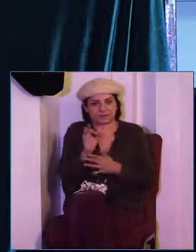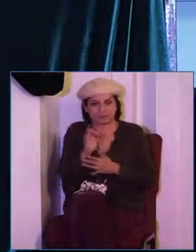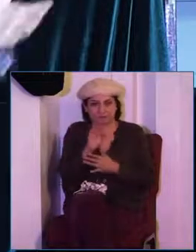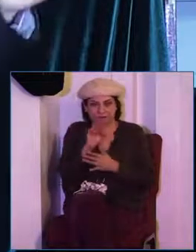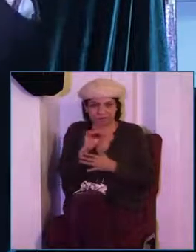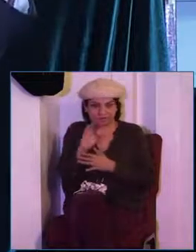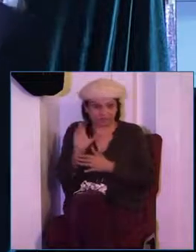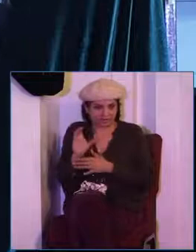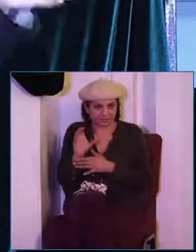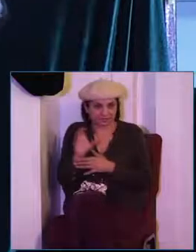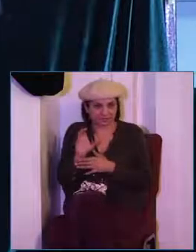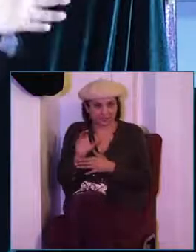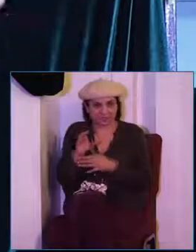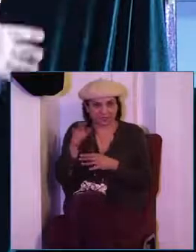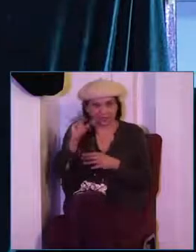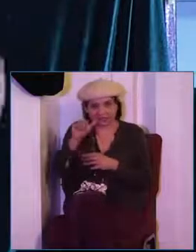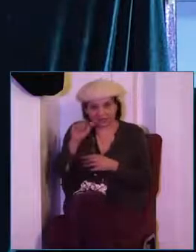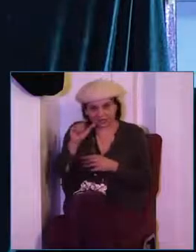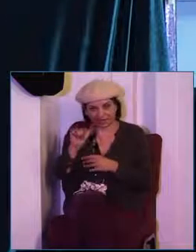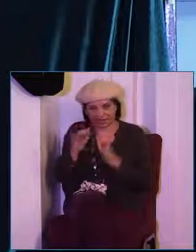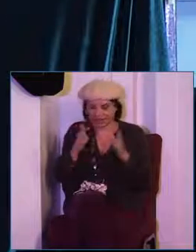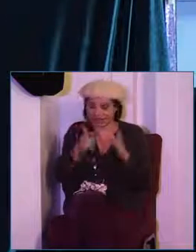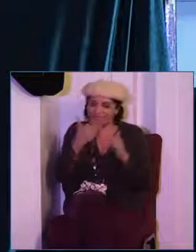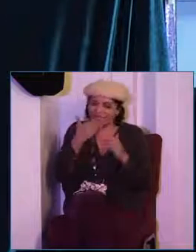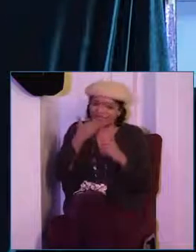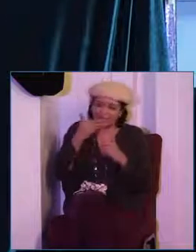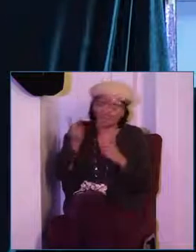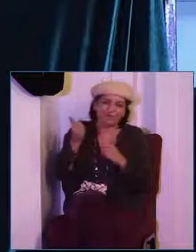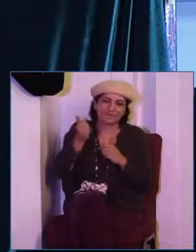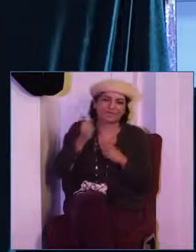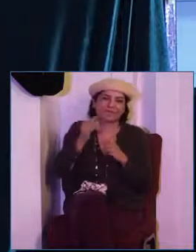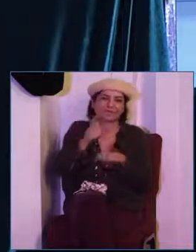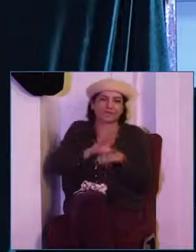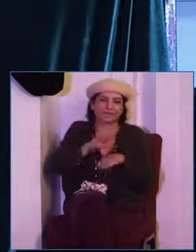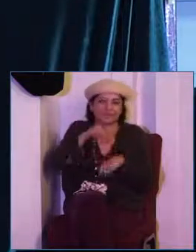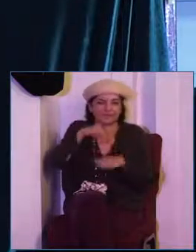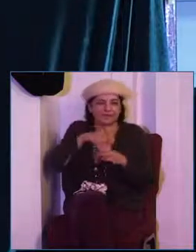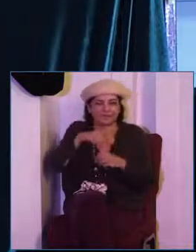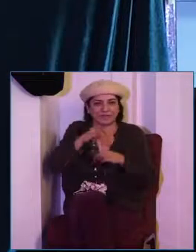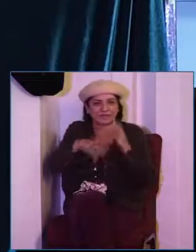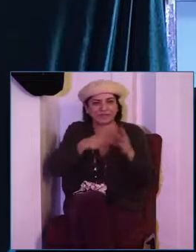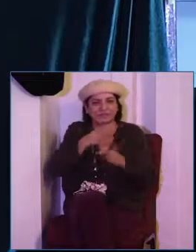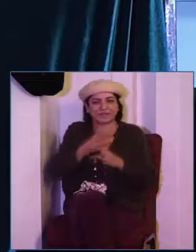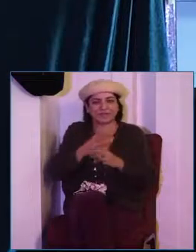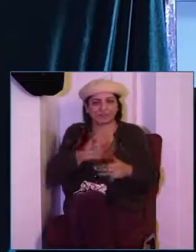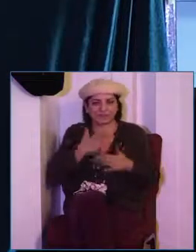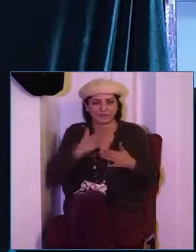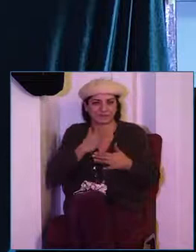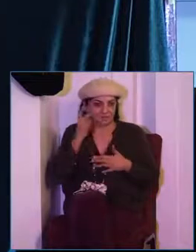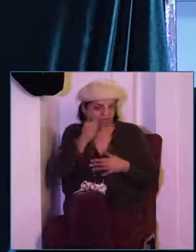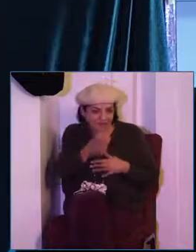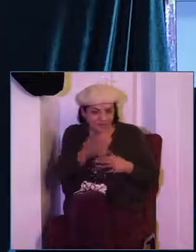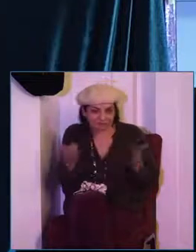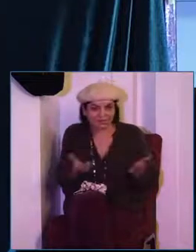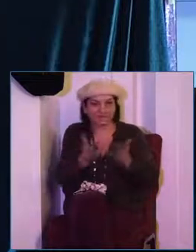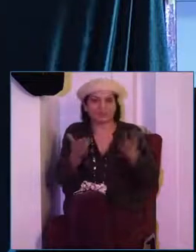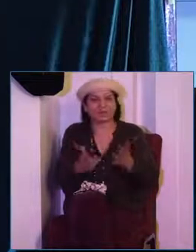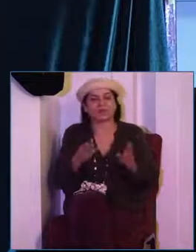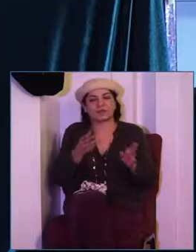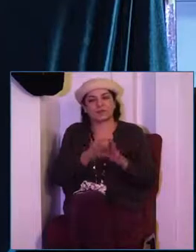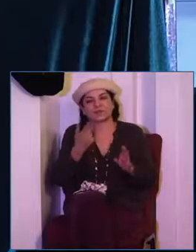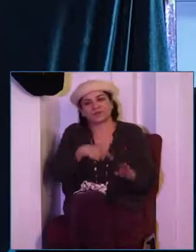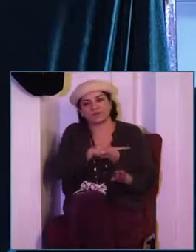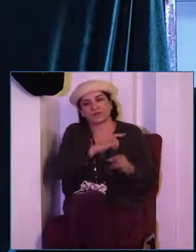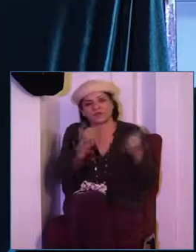Los Angeles, the greatest church in the world. And we are so glad to see you here joining us